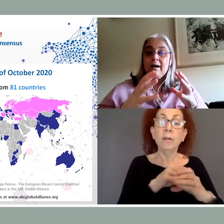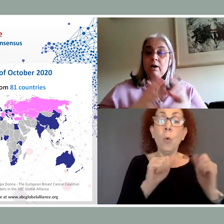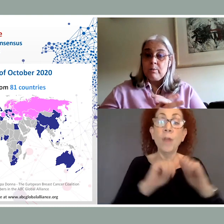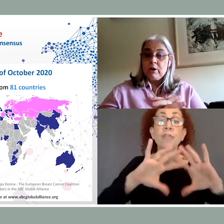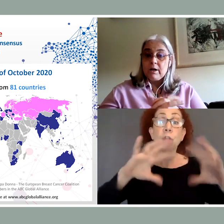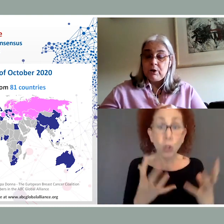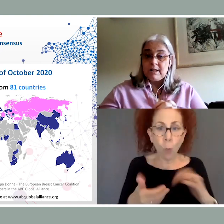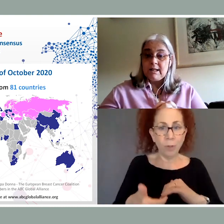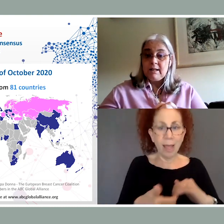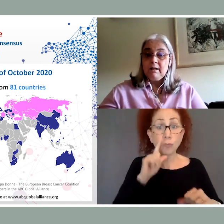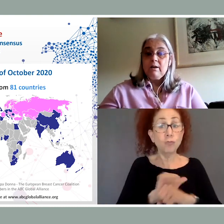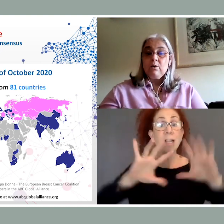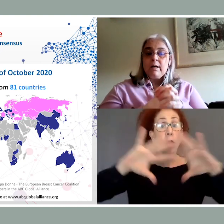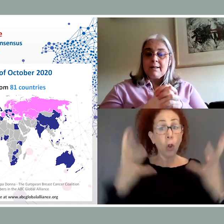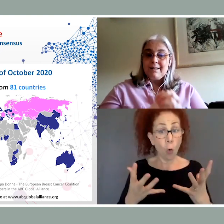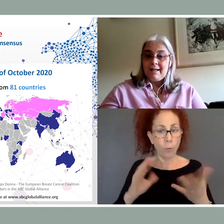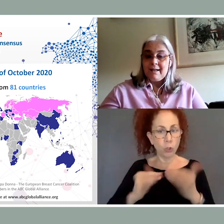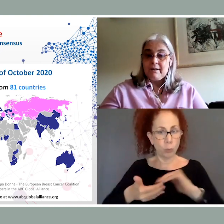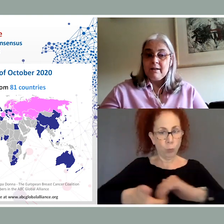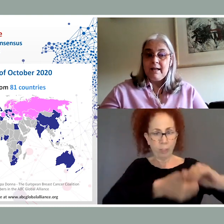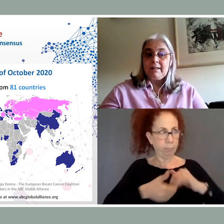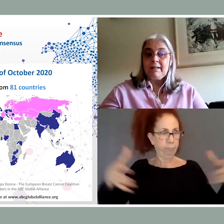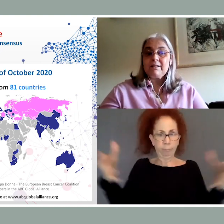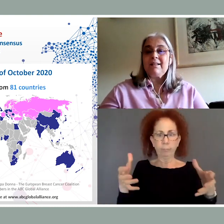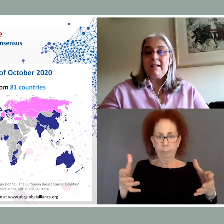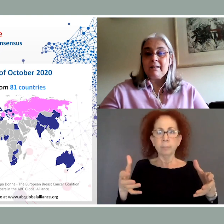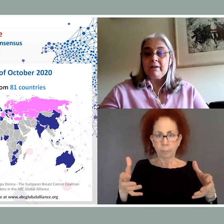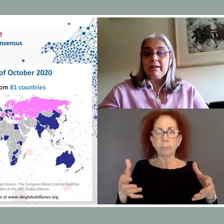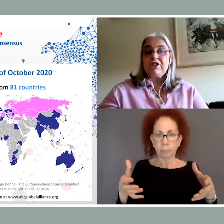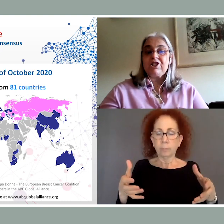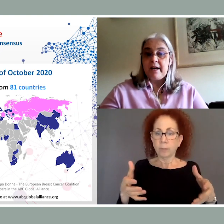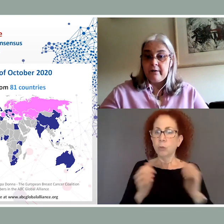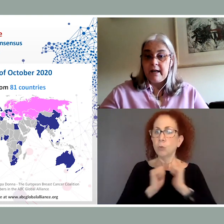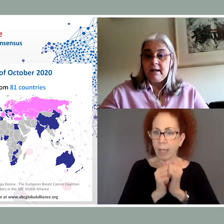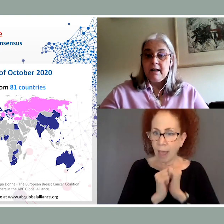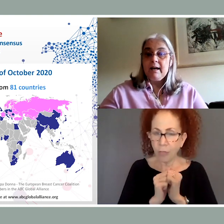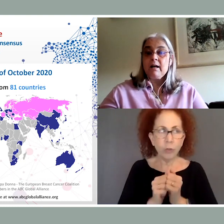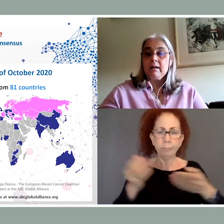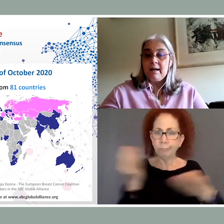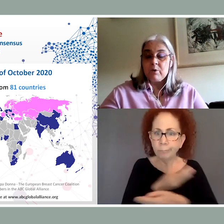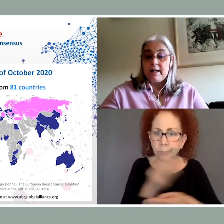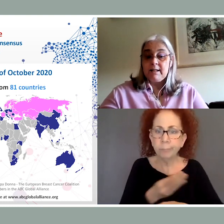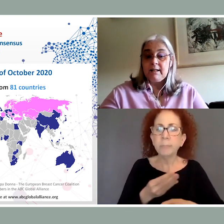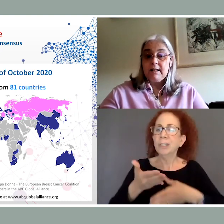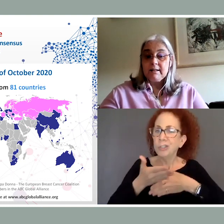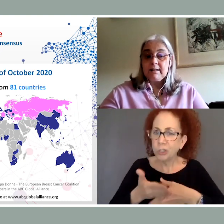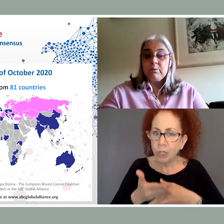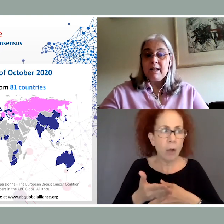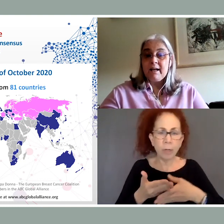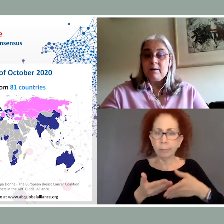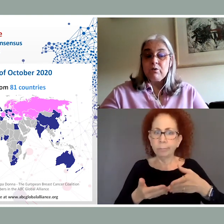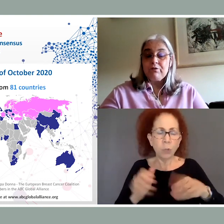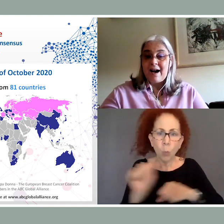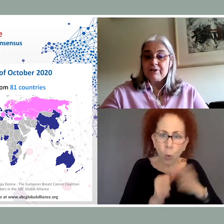are a global community. We are together, and it is together and sharing and collaborating that